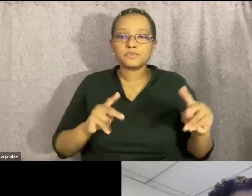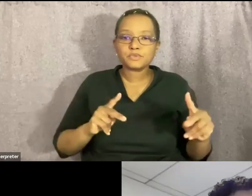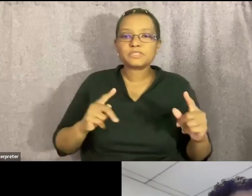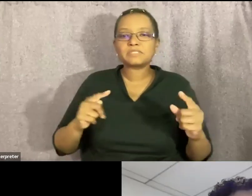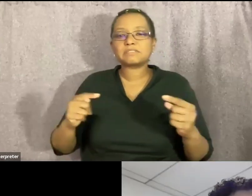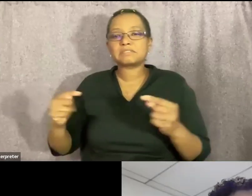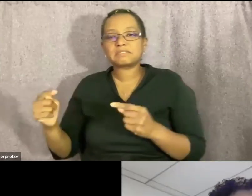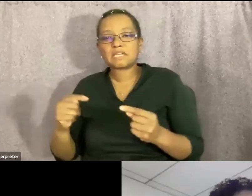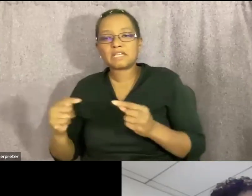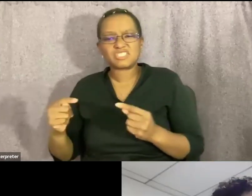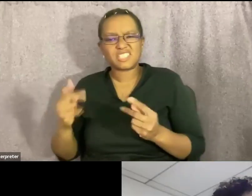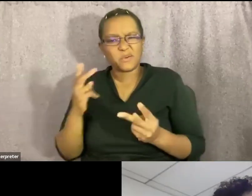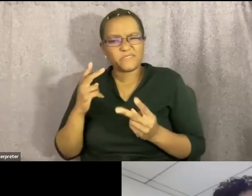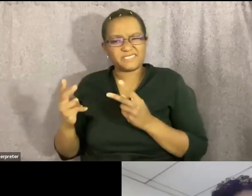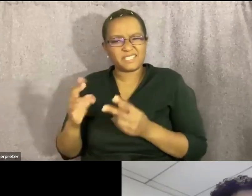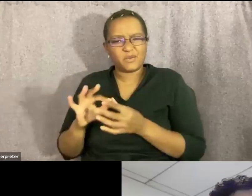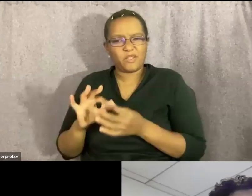Thank you, Alex.